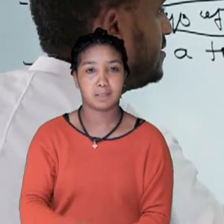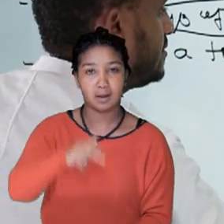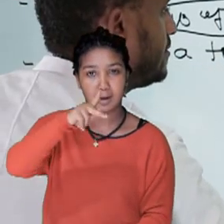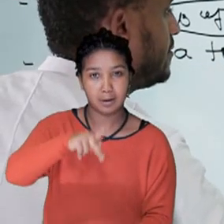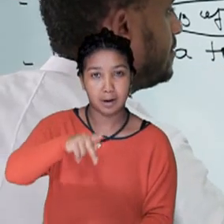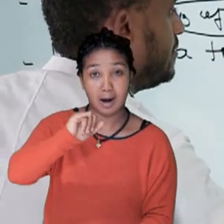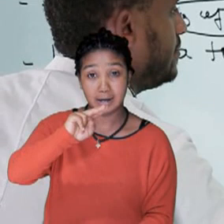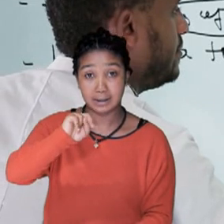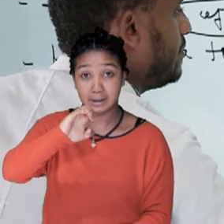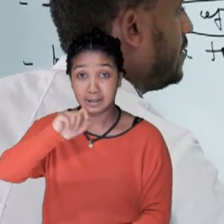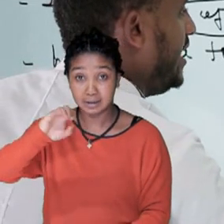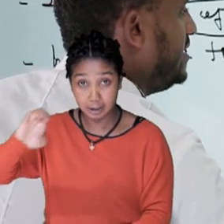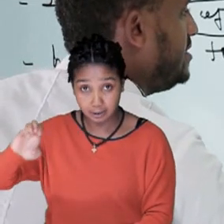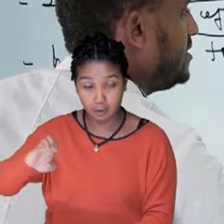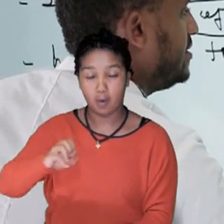kinetic